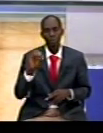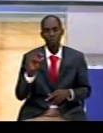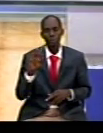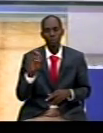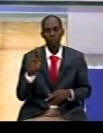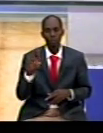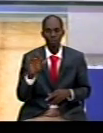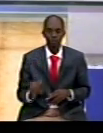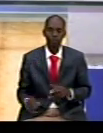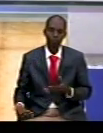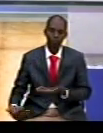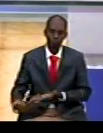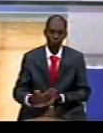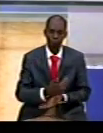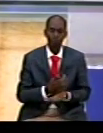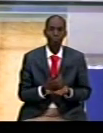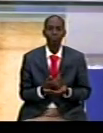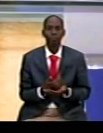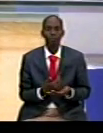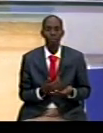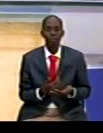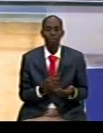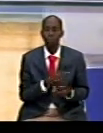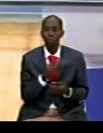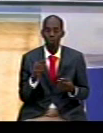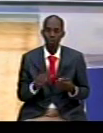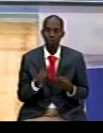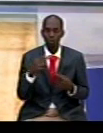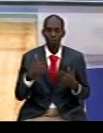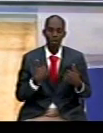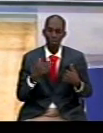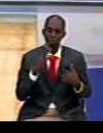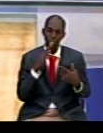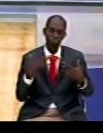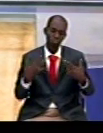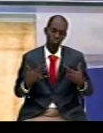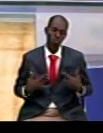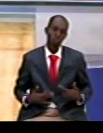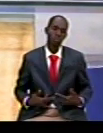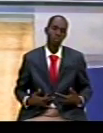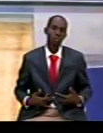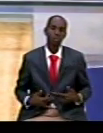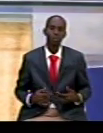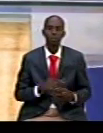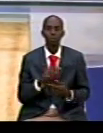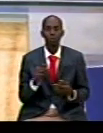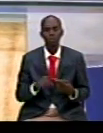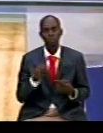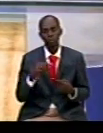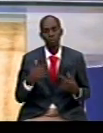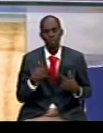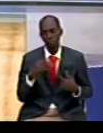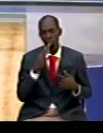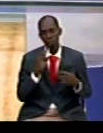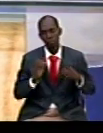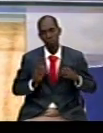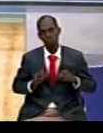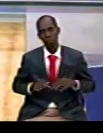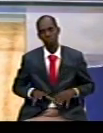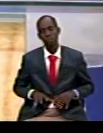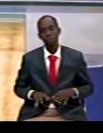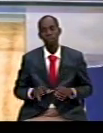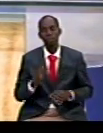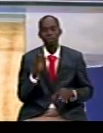him or he touches you, if you have been down, if you have been despondent, if